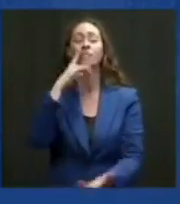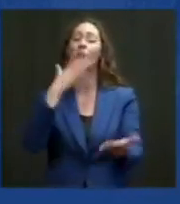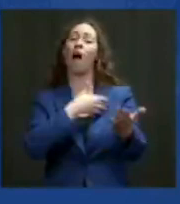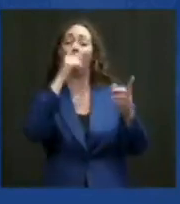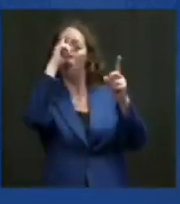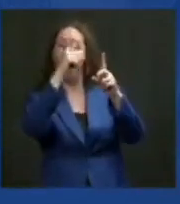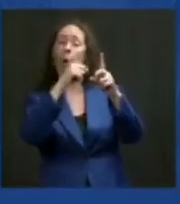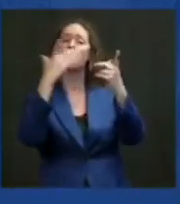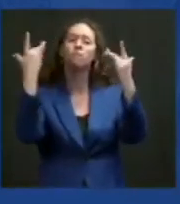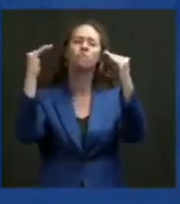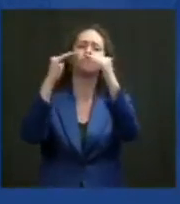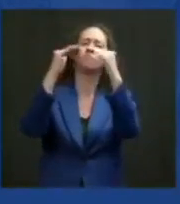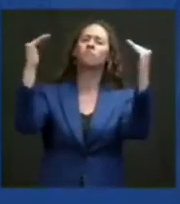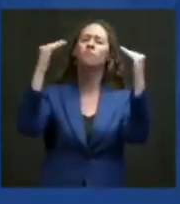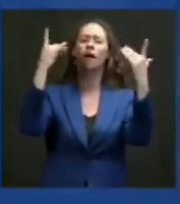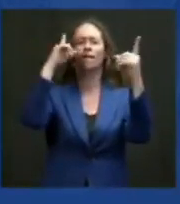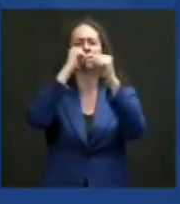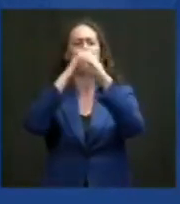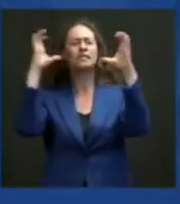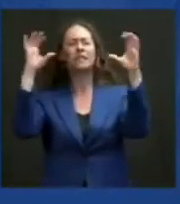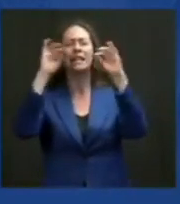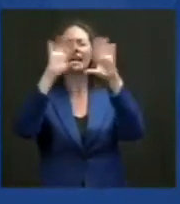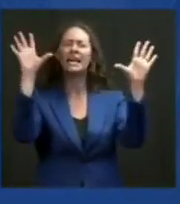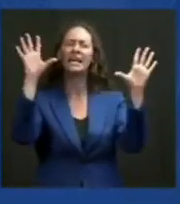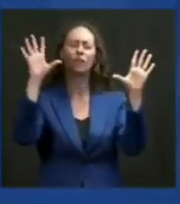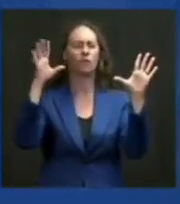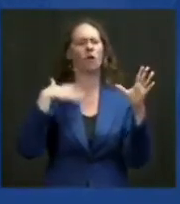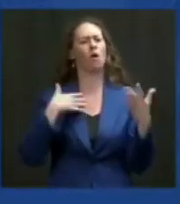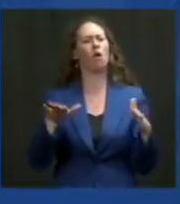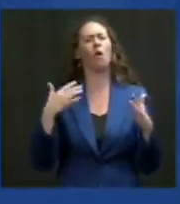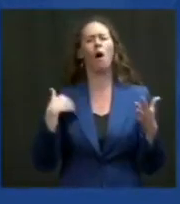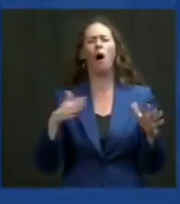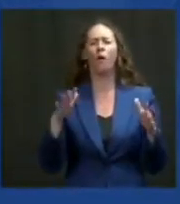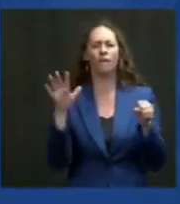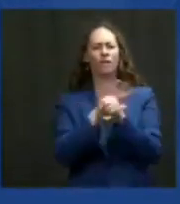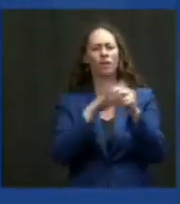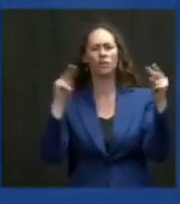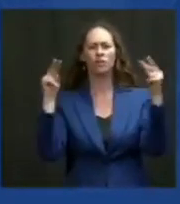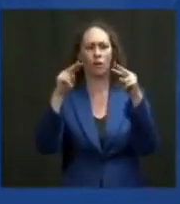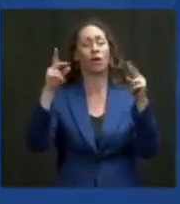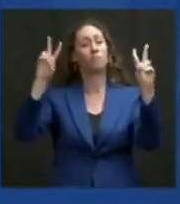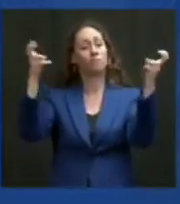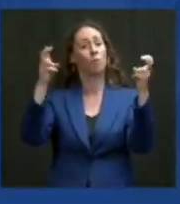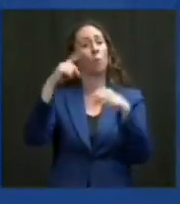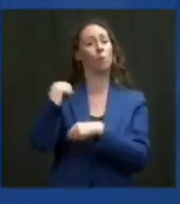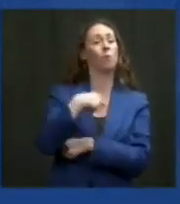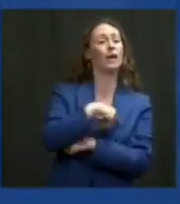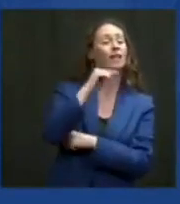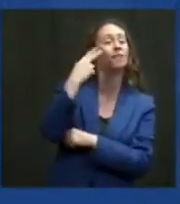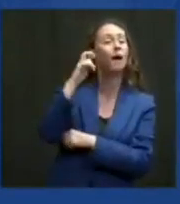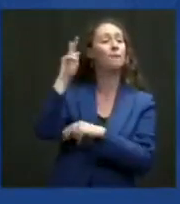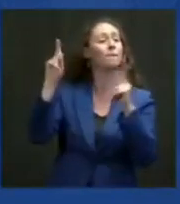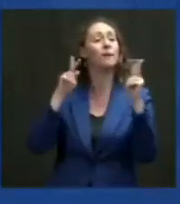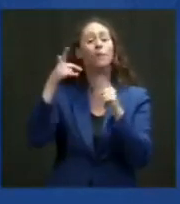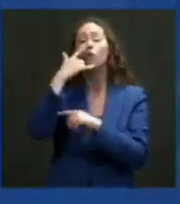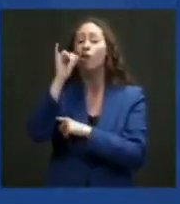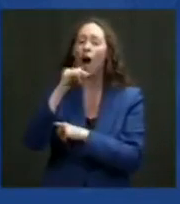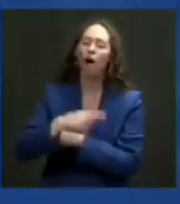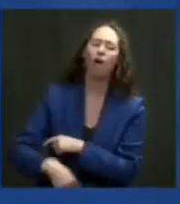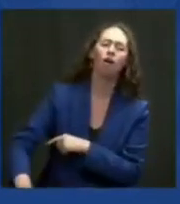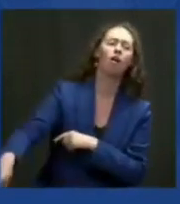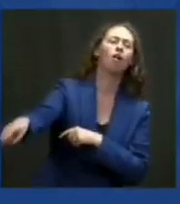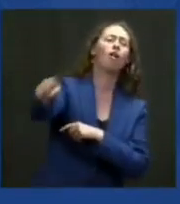clear, and our hearts are full. For we the people, for our democracy, for America itself, we must